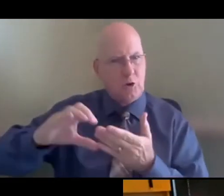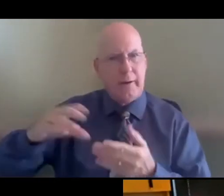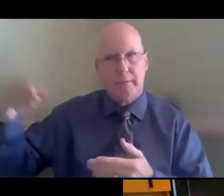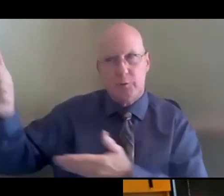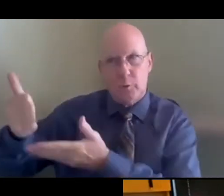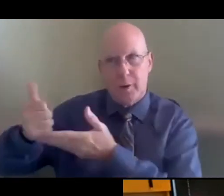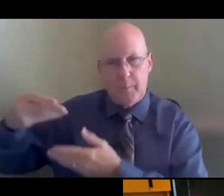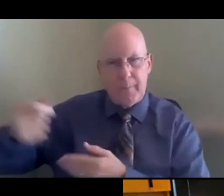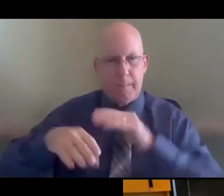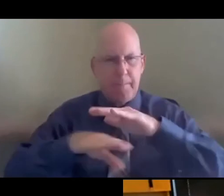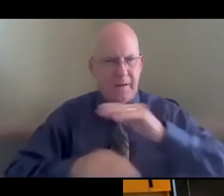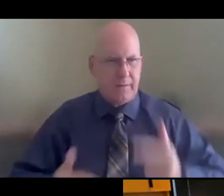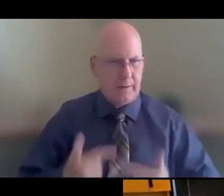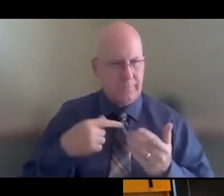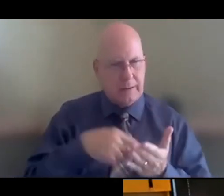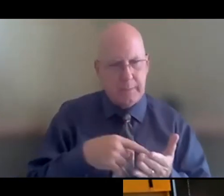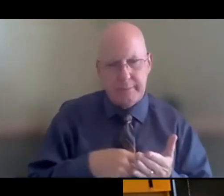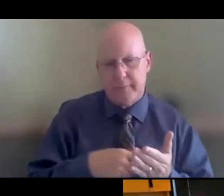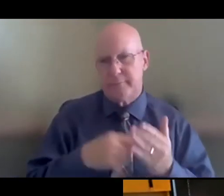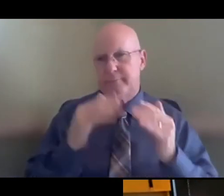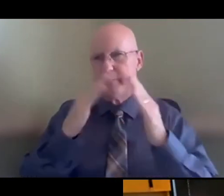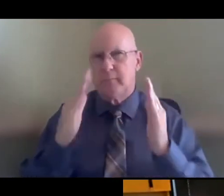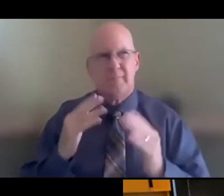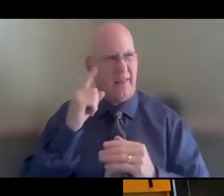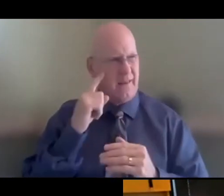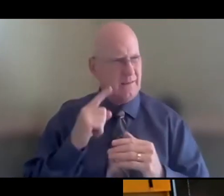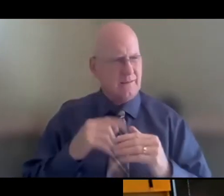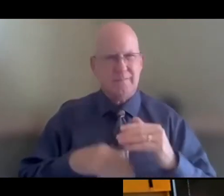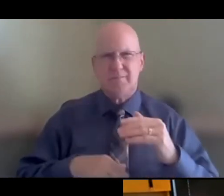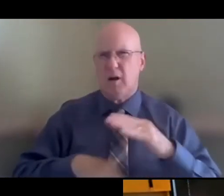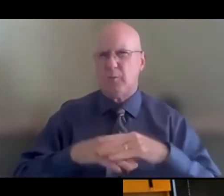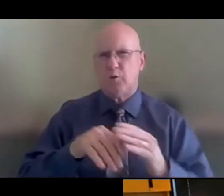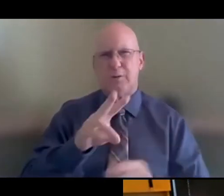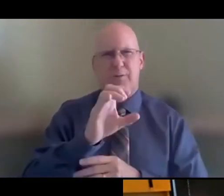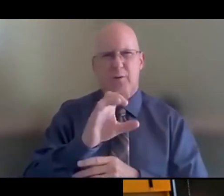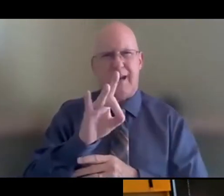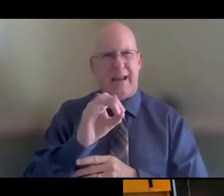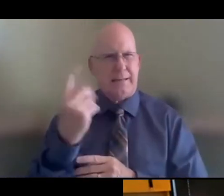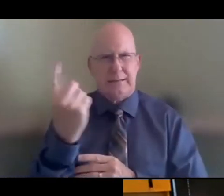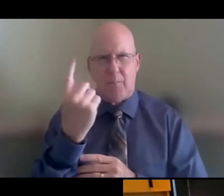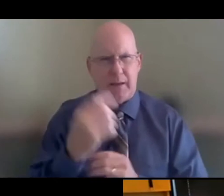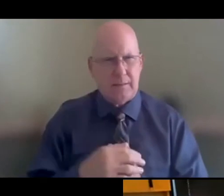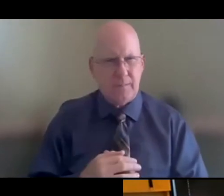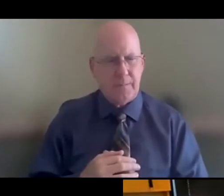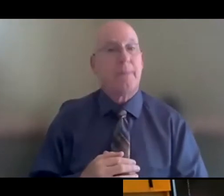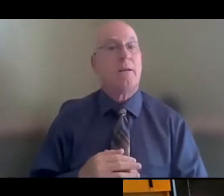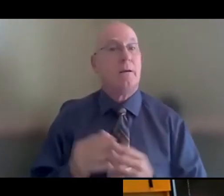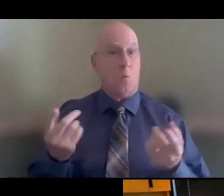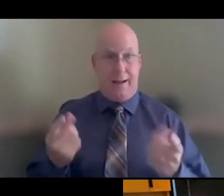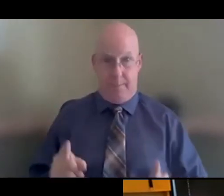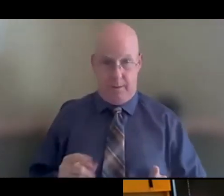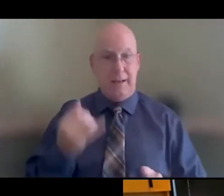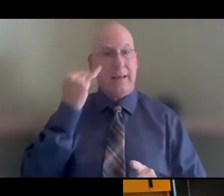basic living expenses and housing. It can be up to 700, and I think it's 80 something now. And what would happen though is if